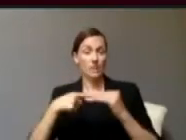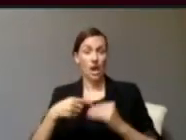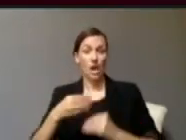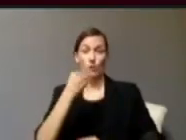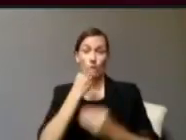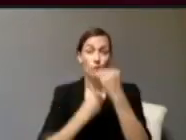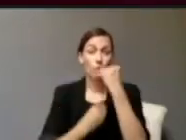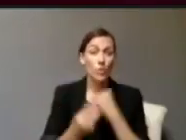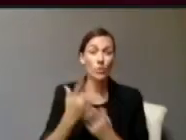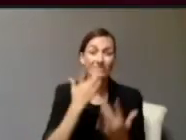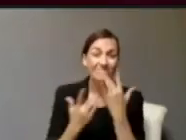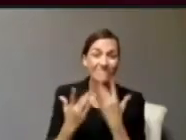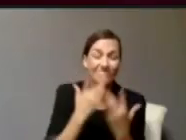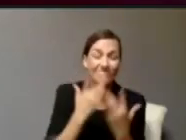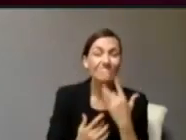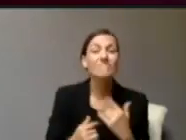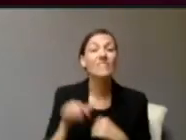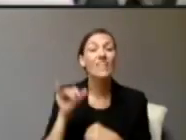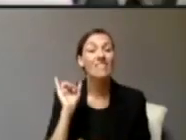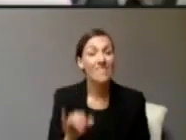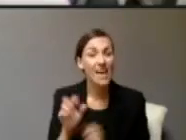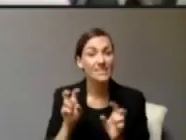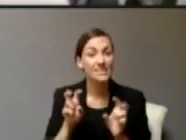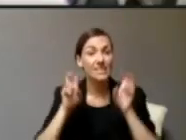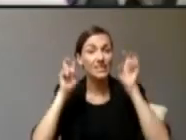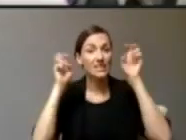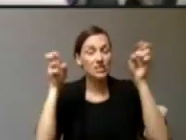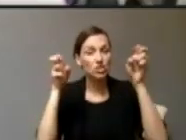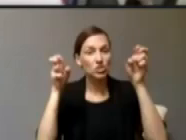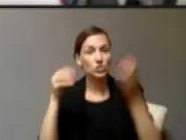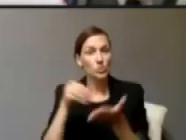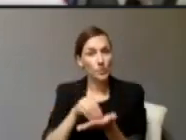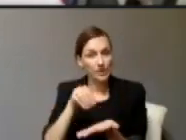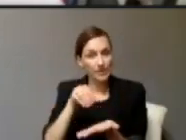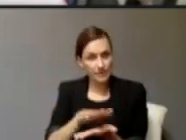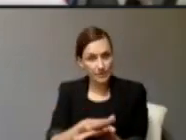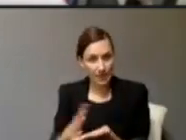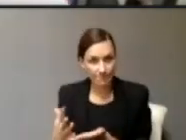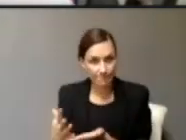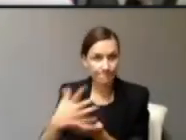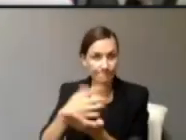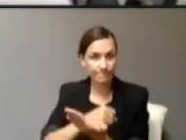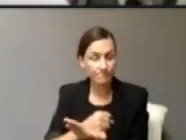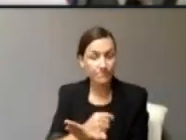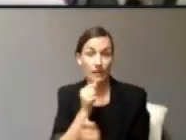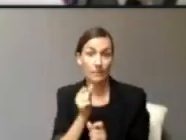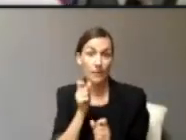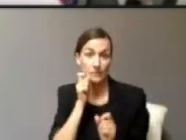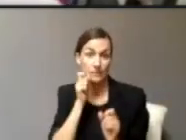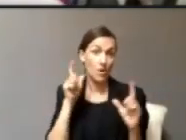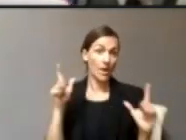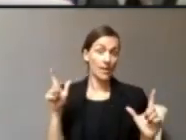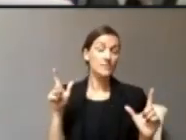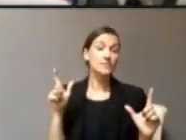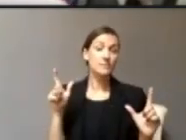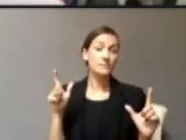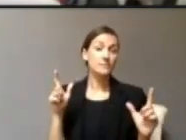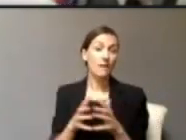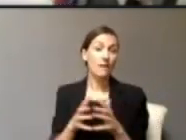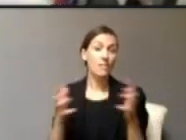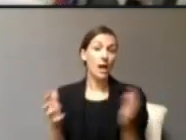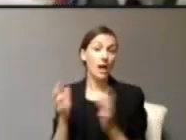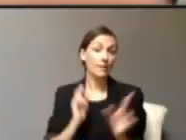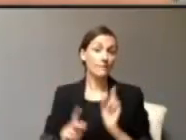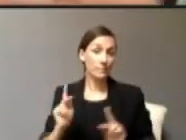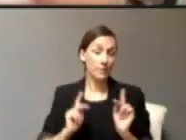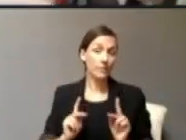that's one of the issues that we've been able to collect data on as part of the study. And not surprisingly, there's a significant number of